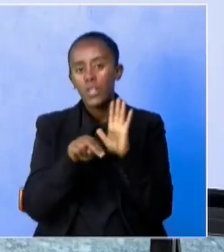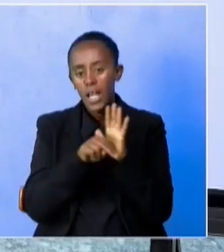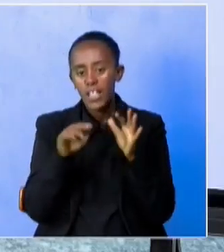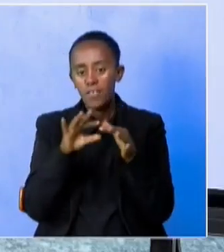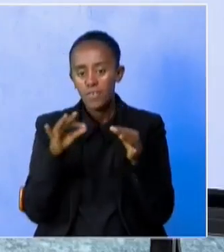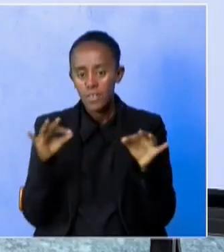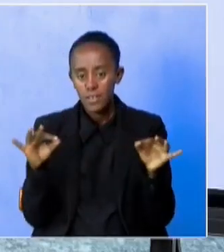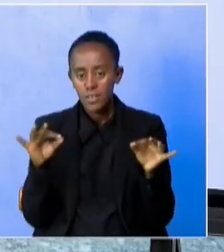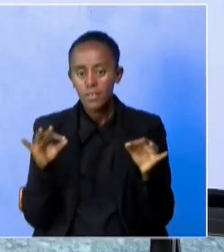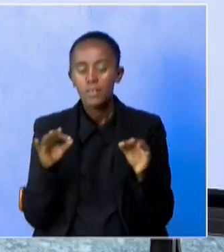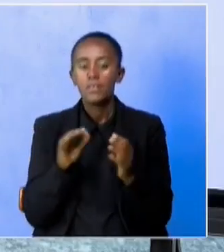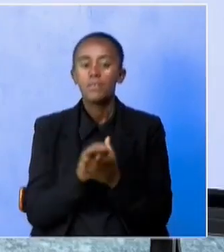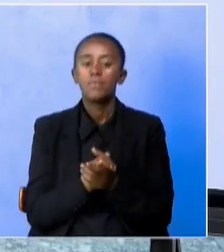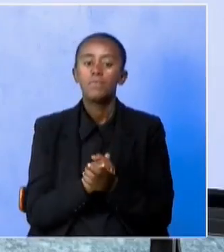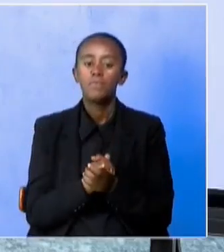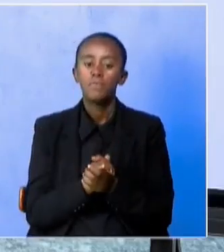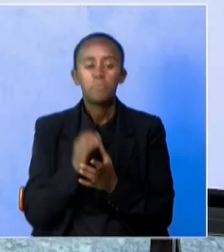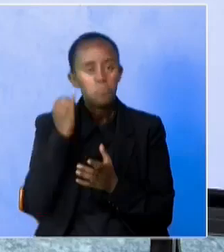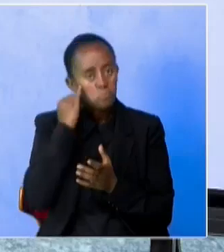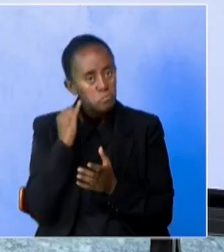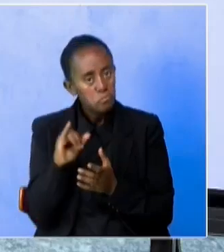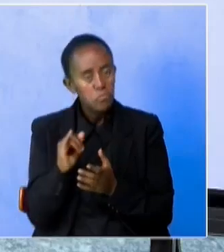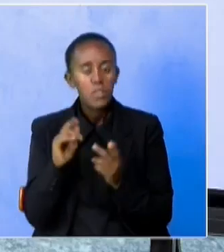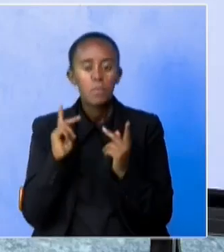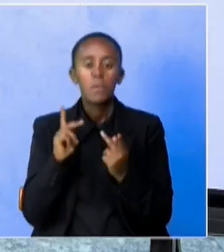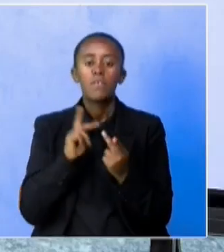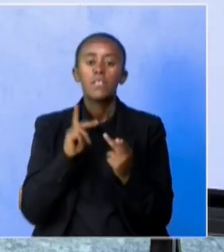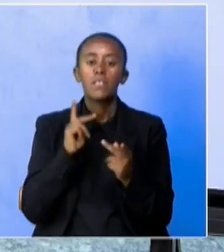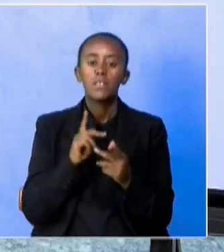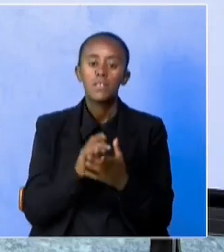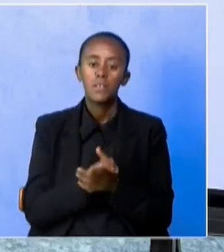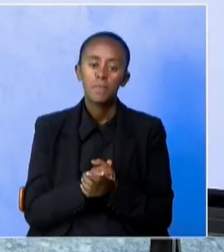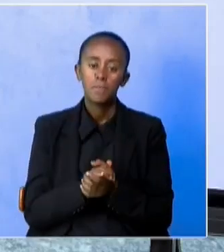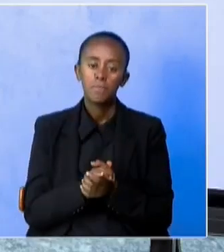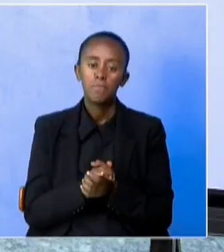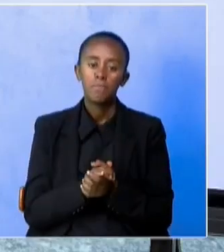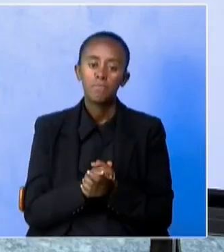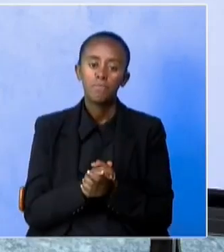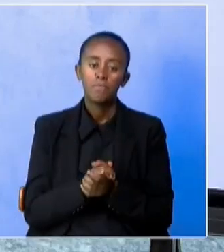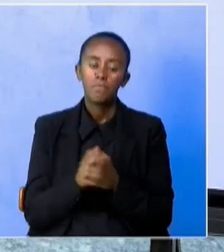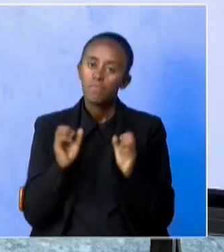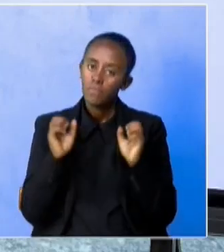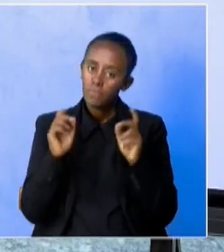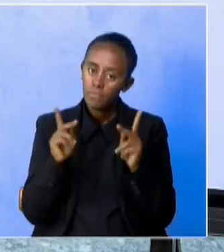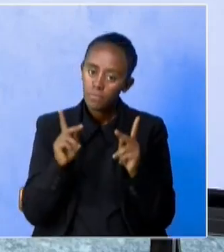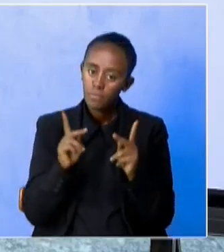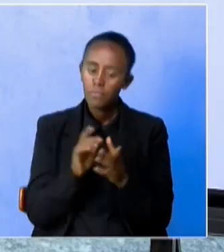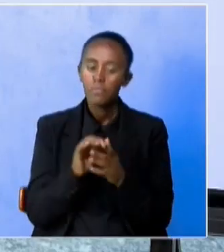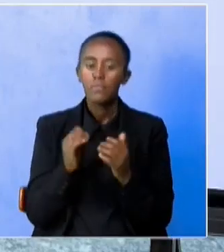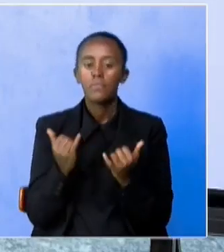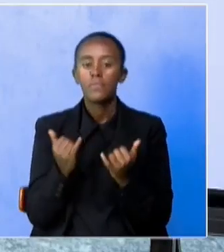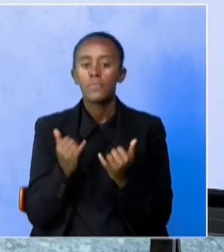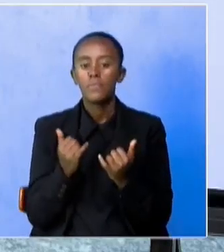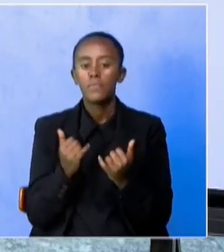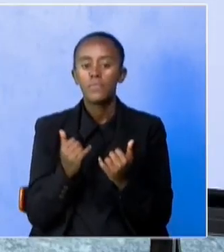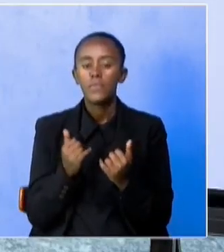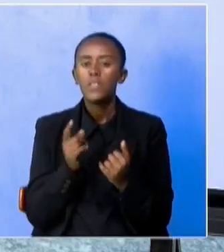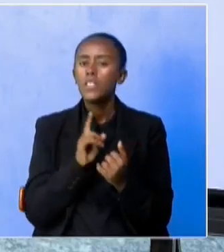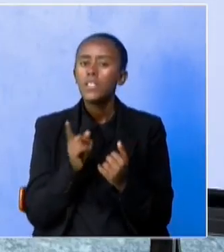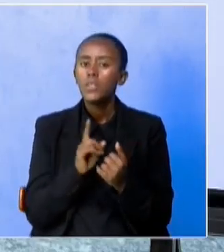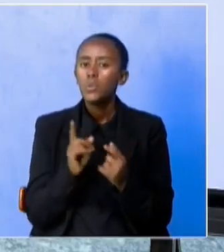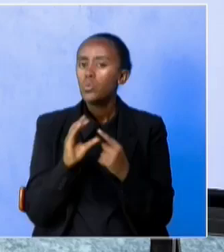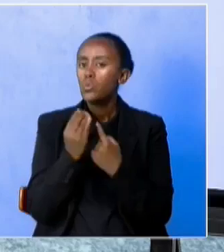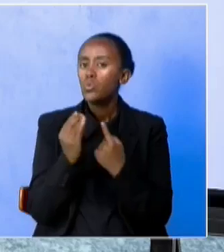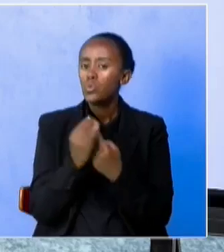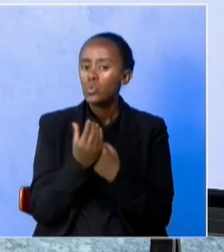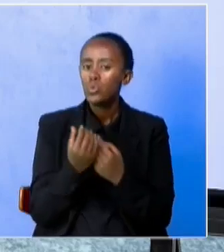ideas in the present perfect form. Okay. So in what situations do we use the present perfect